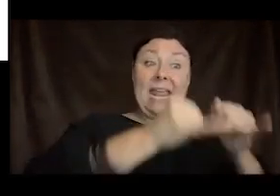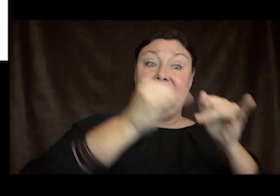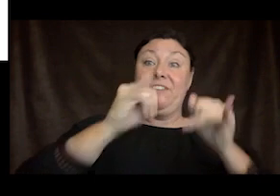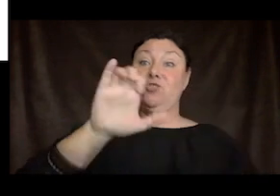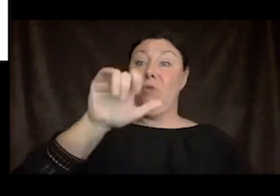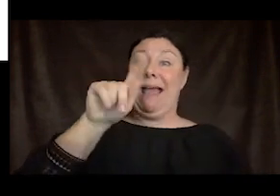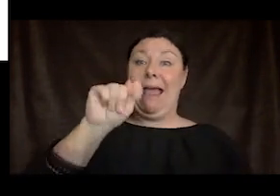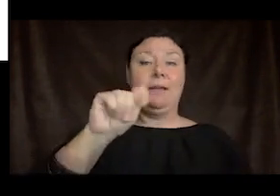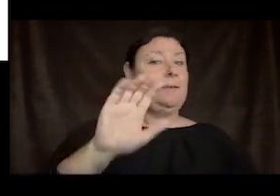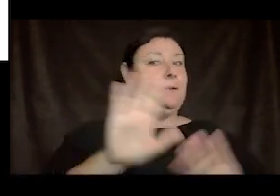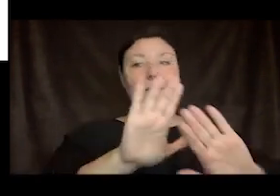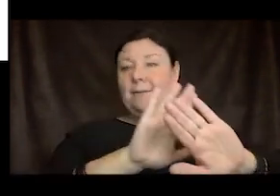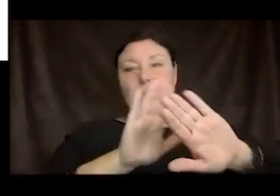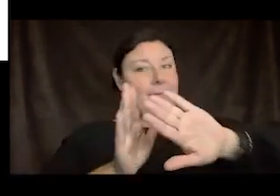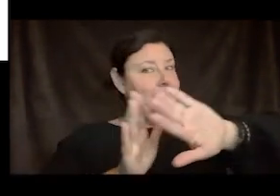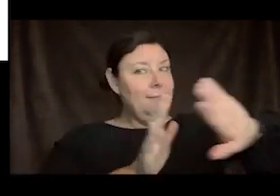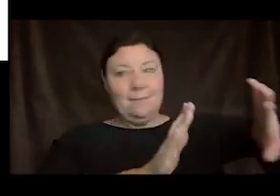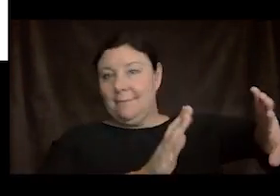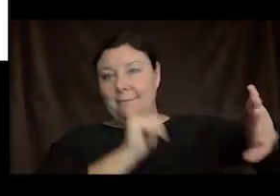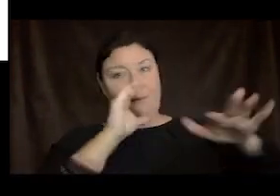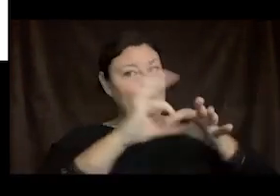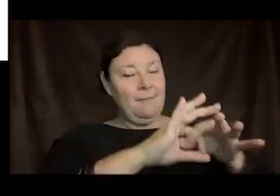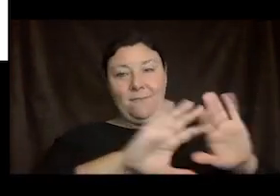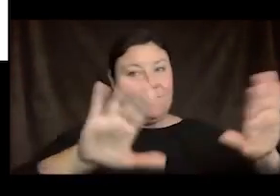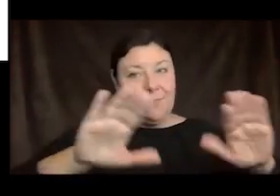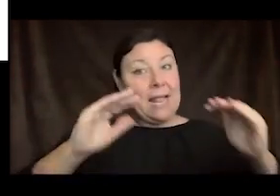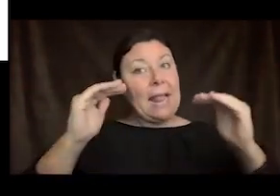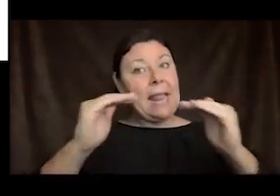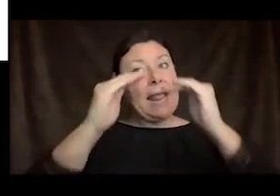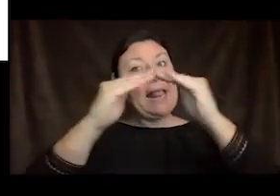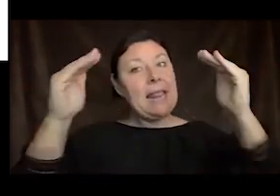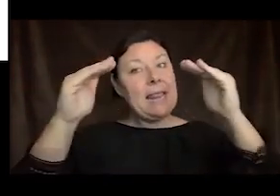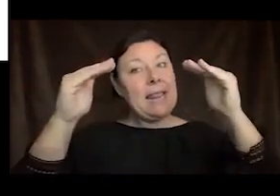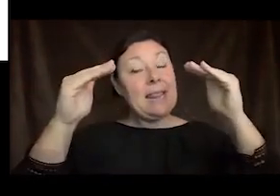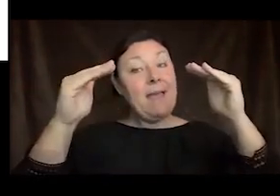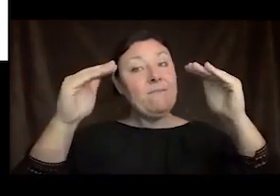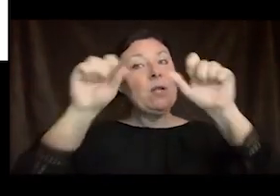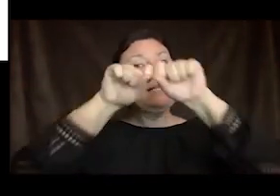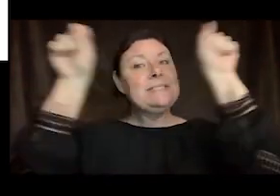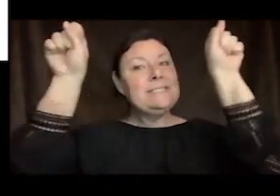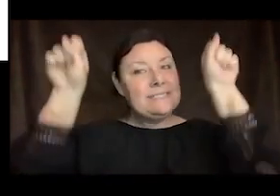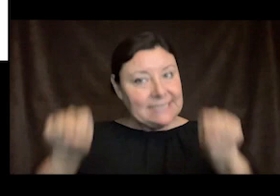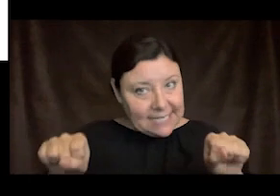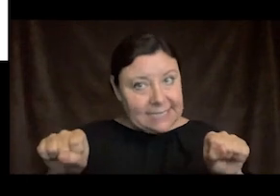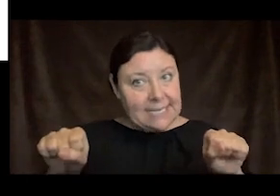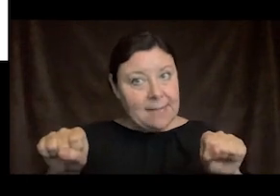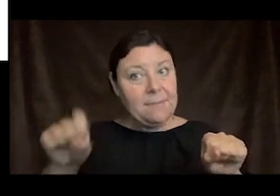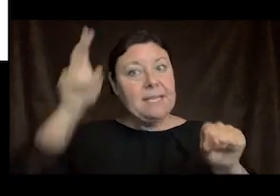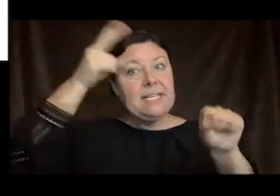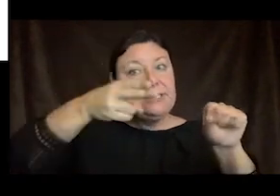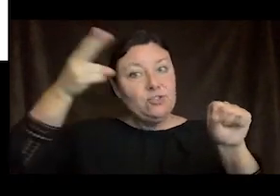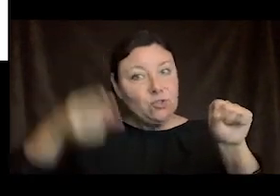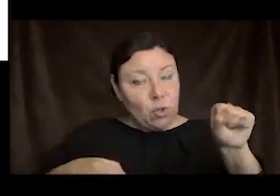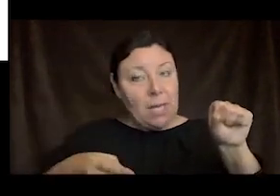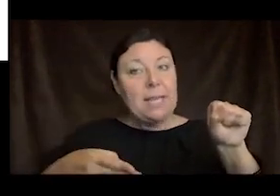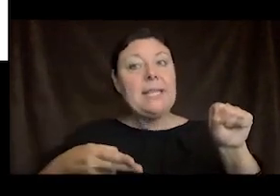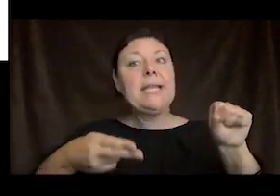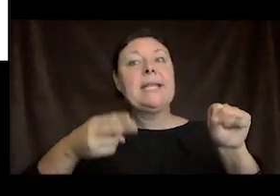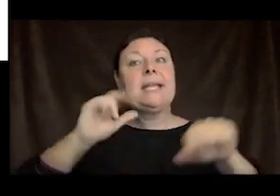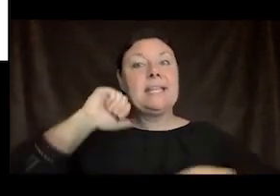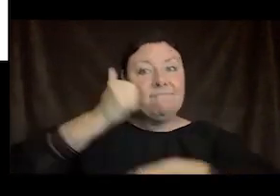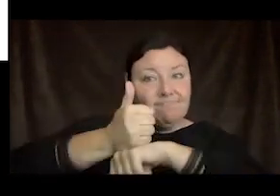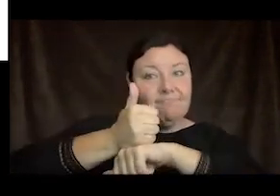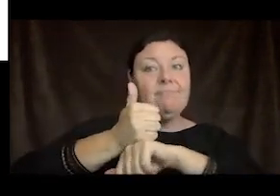acts. We want to keep it at the level where we're looking at it systemically, where we're looking at it historically across all